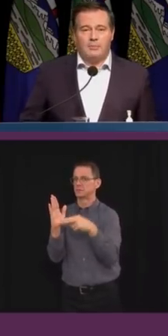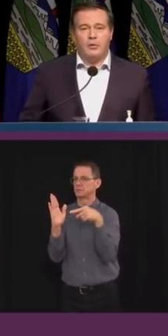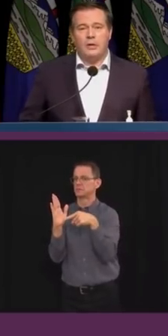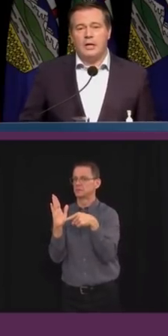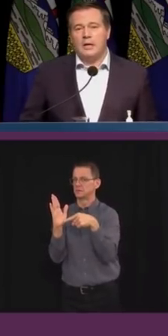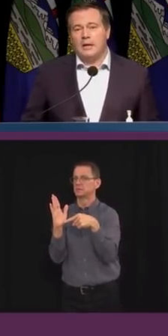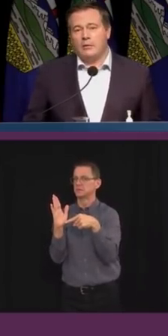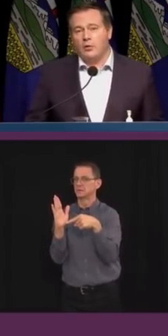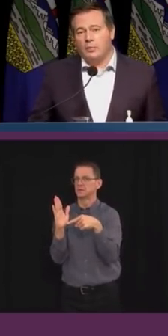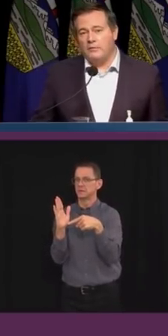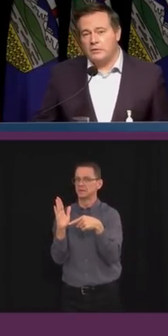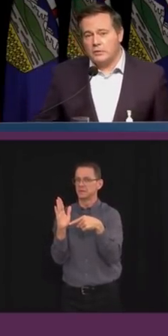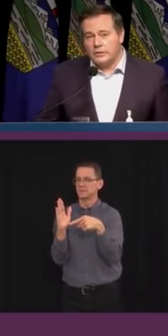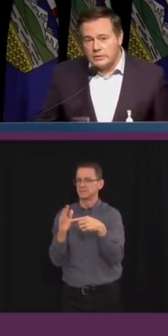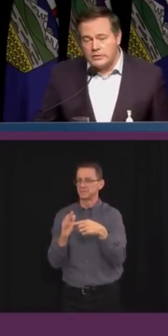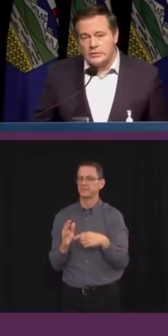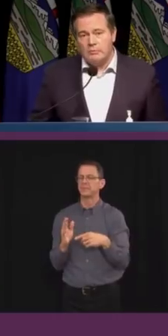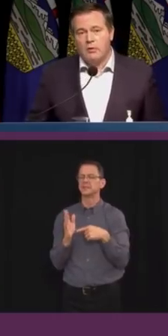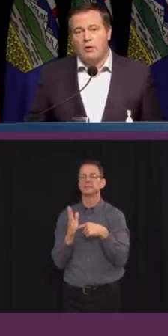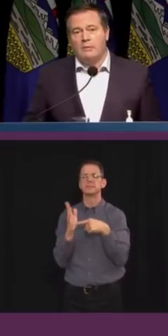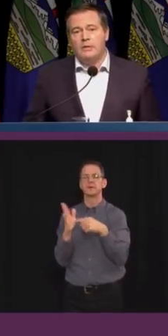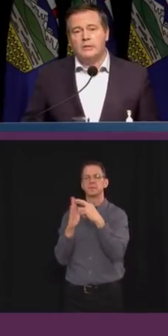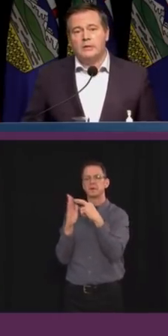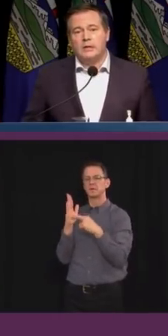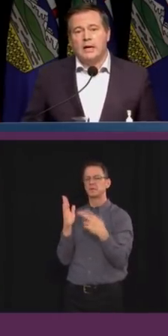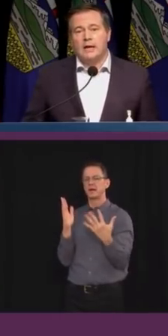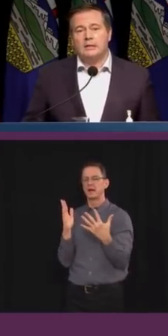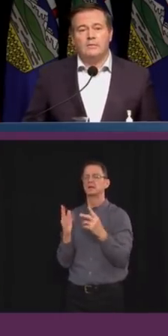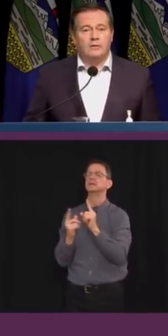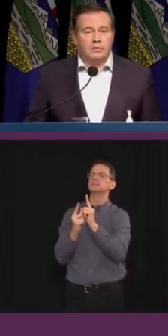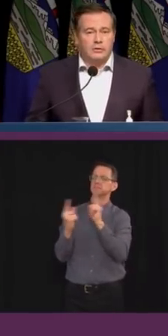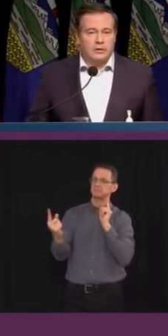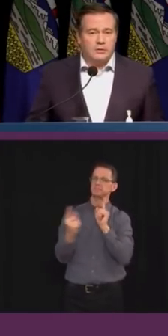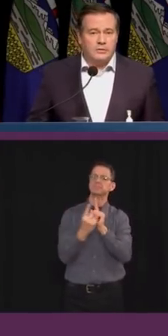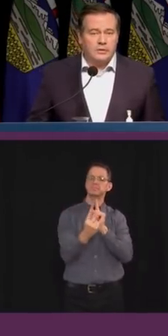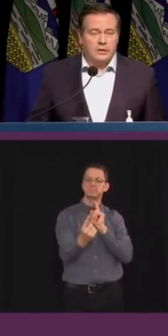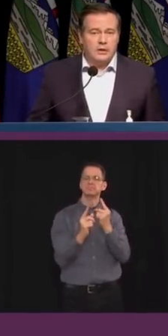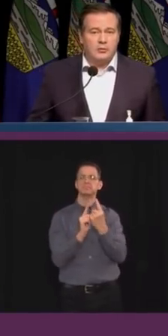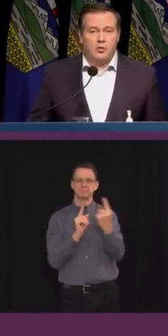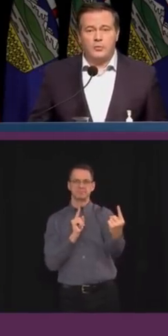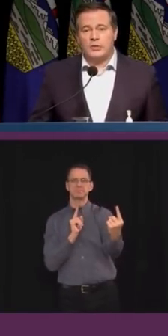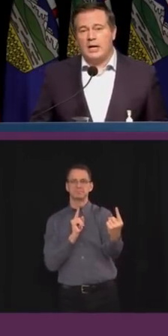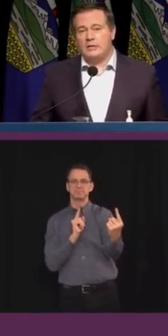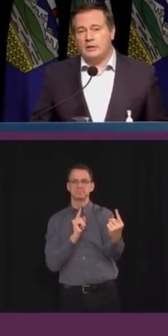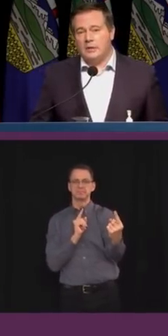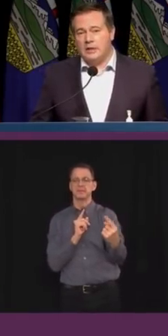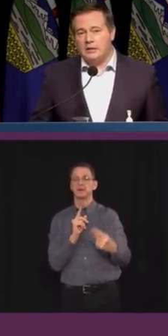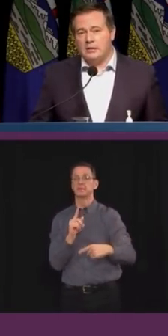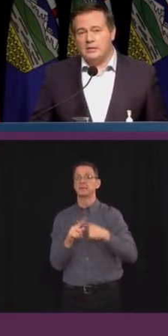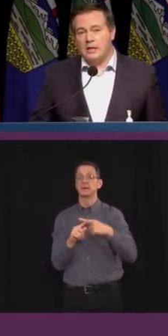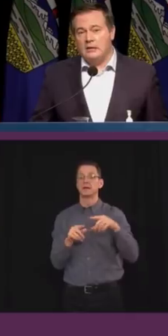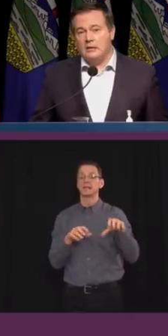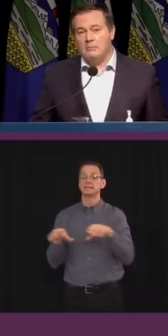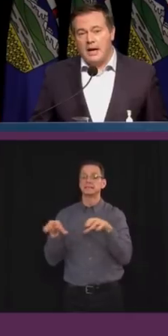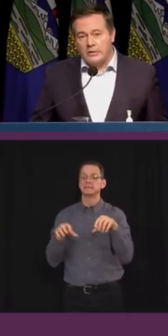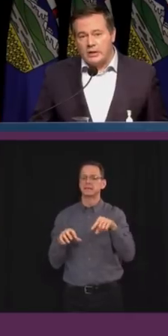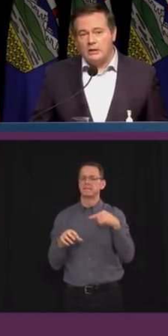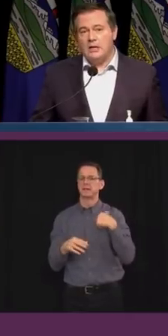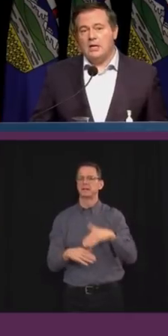For example, there will be physical distancing requirements, activity restrictions, group size limitations,